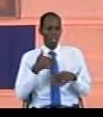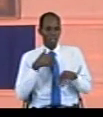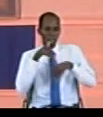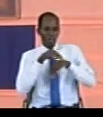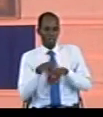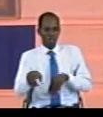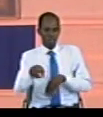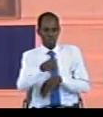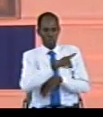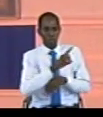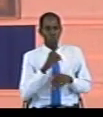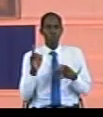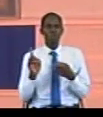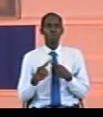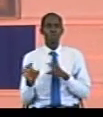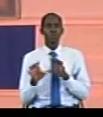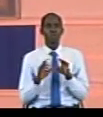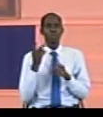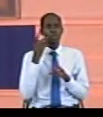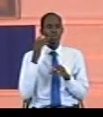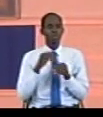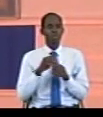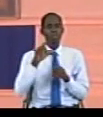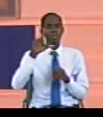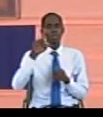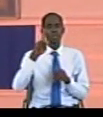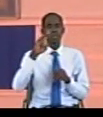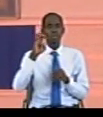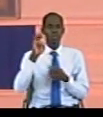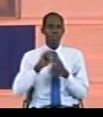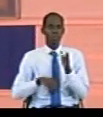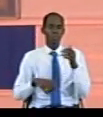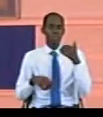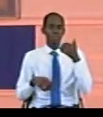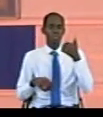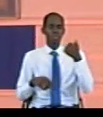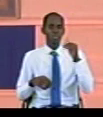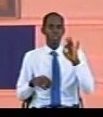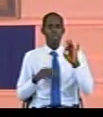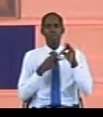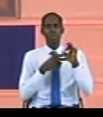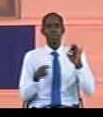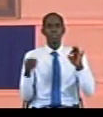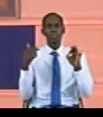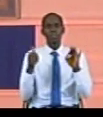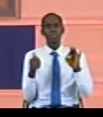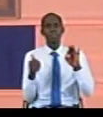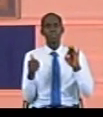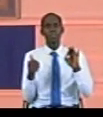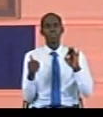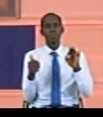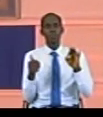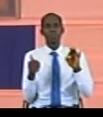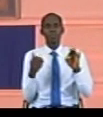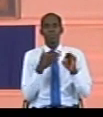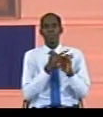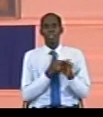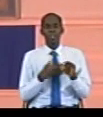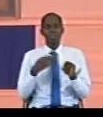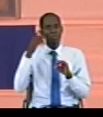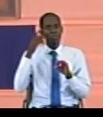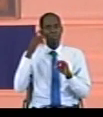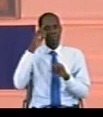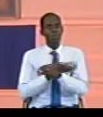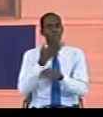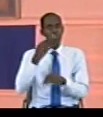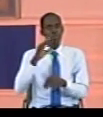19, I'm reading from verse 10. Luke chapter 19, reading from verse 10. Look at verse 10. For the Son of Man is